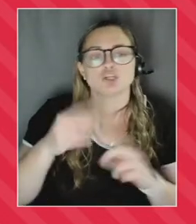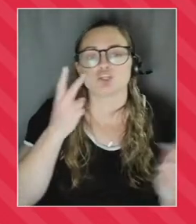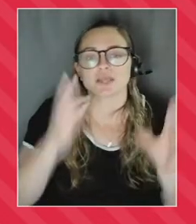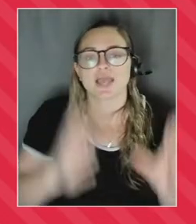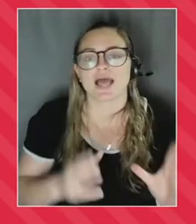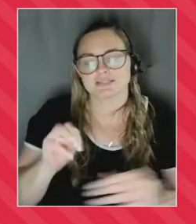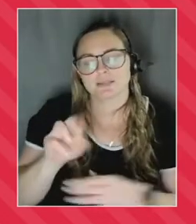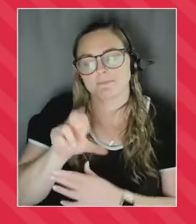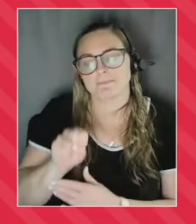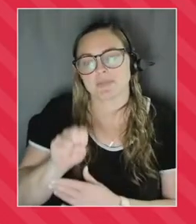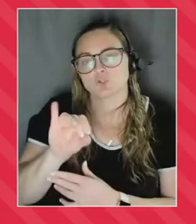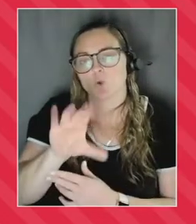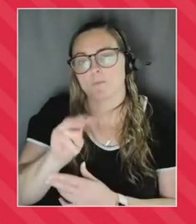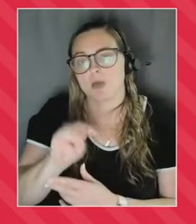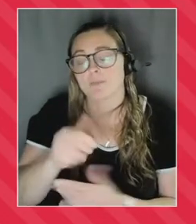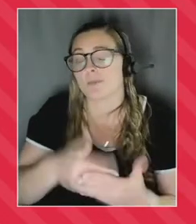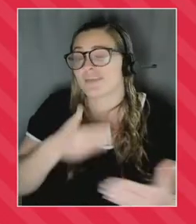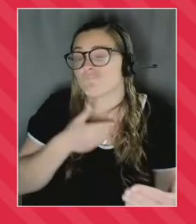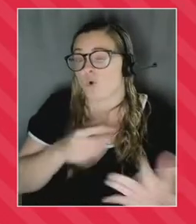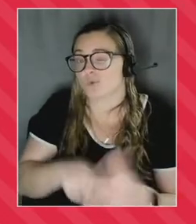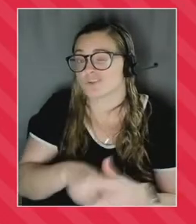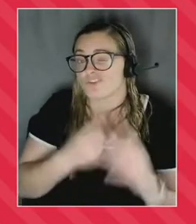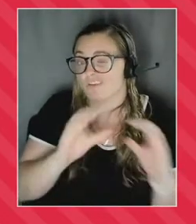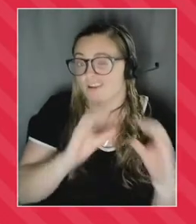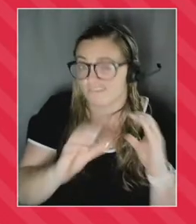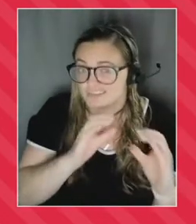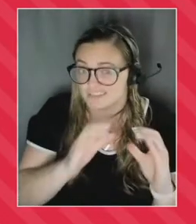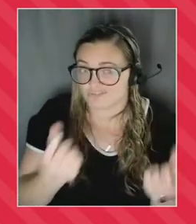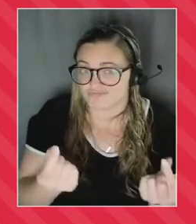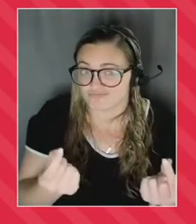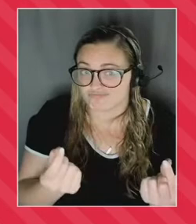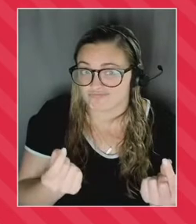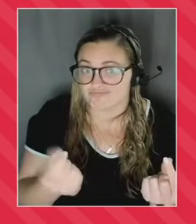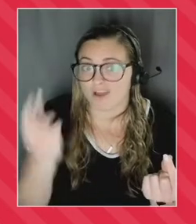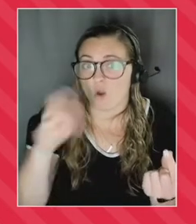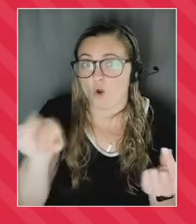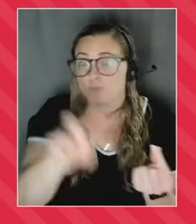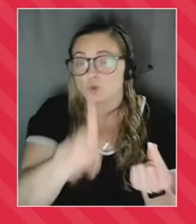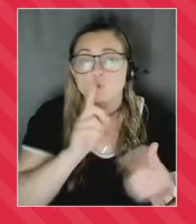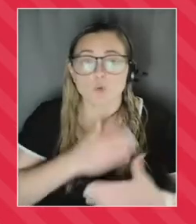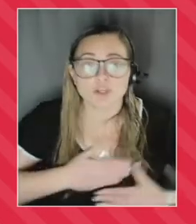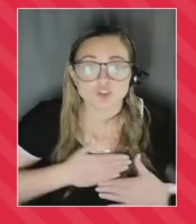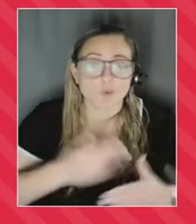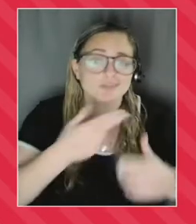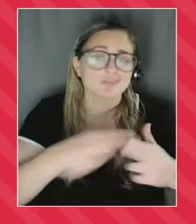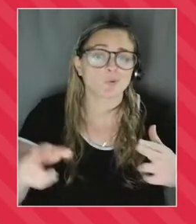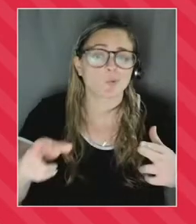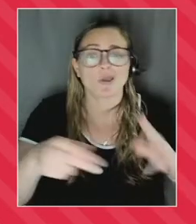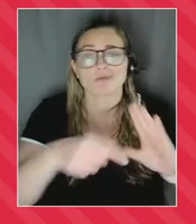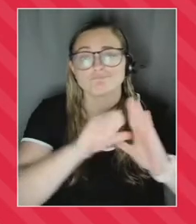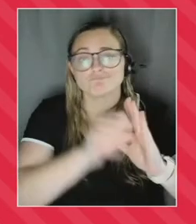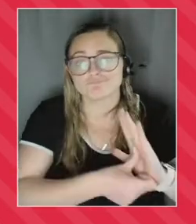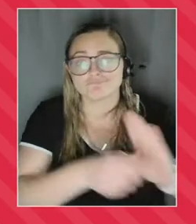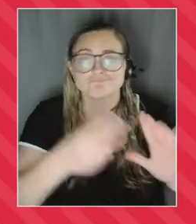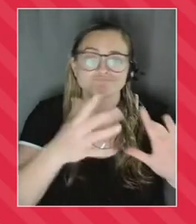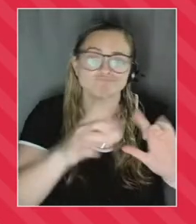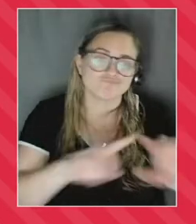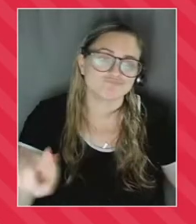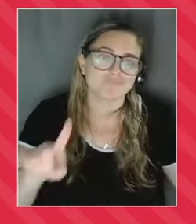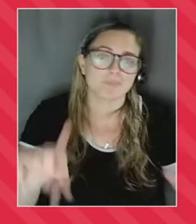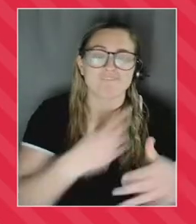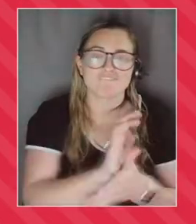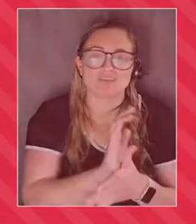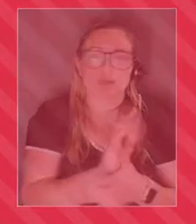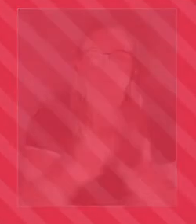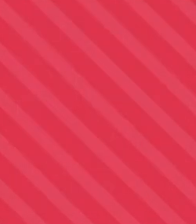Obama. But before we get into that conversation, I hope you enjoyed this quick highlight reel about Pass the Love.